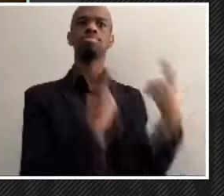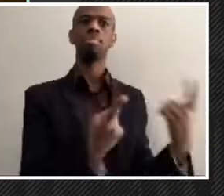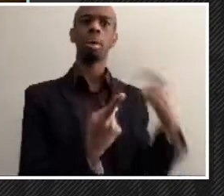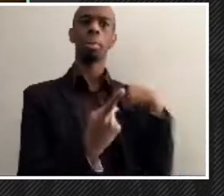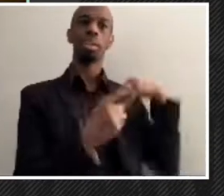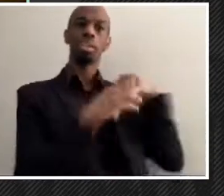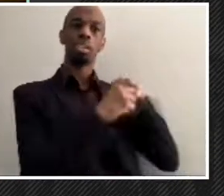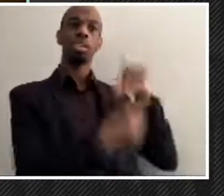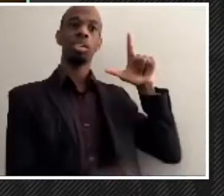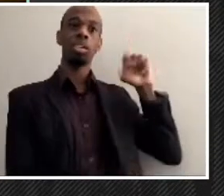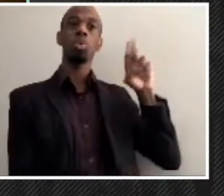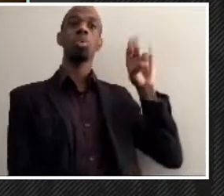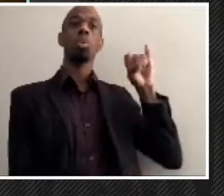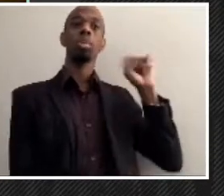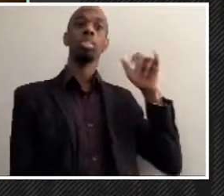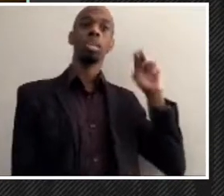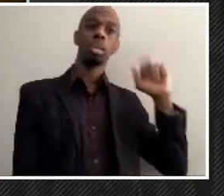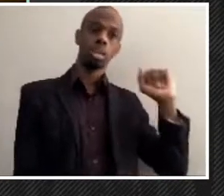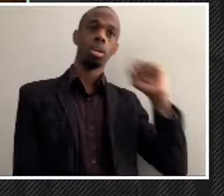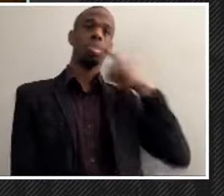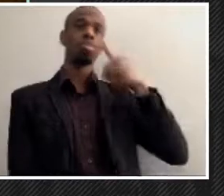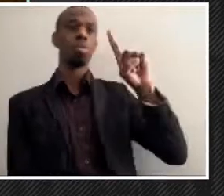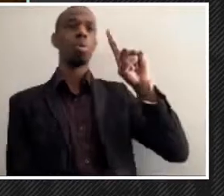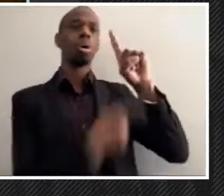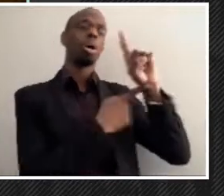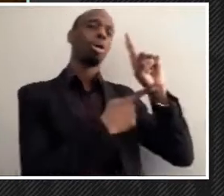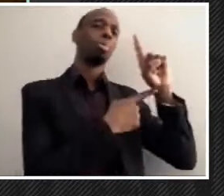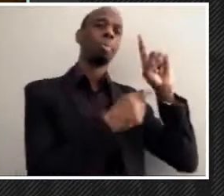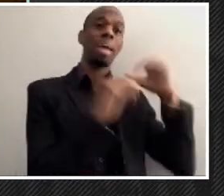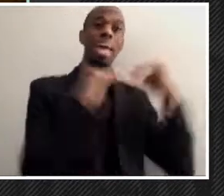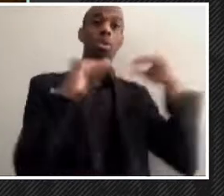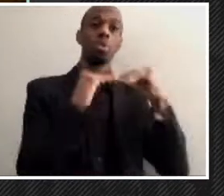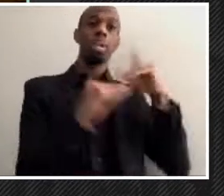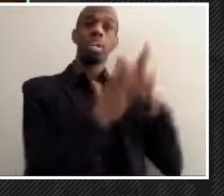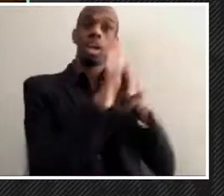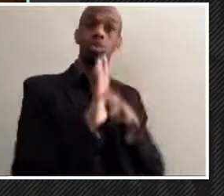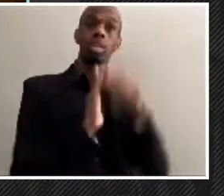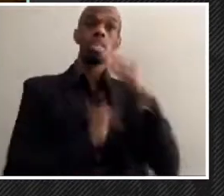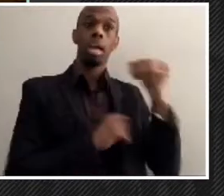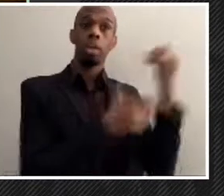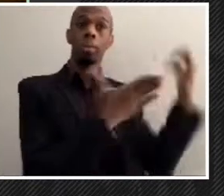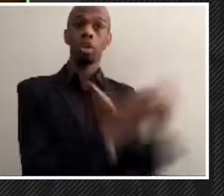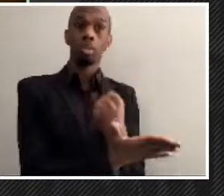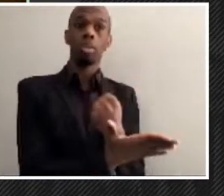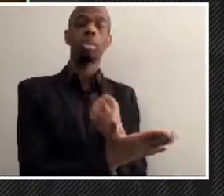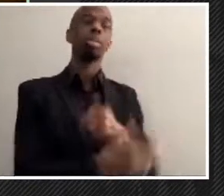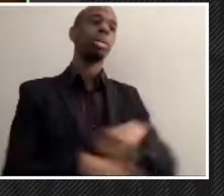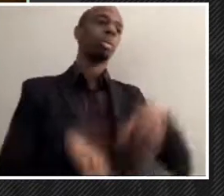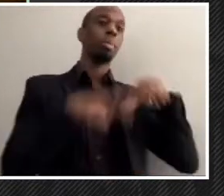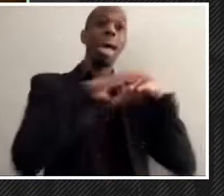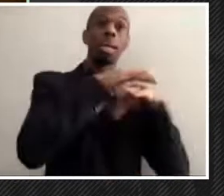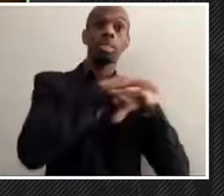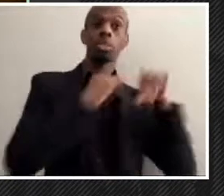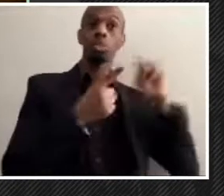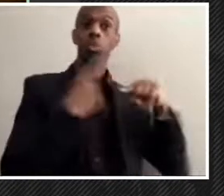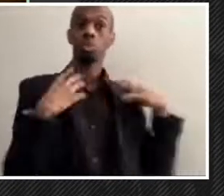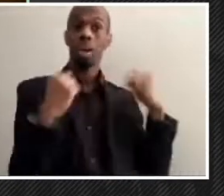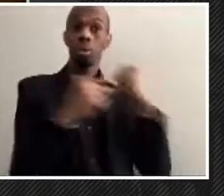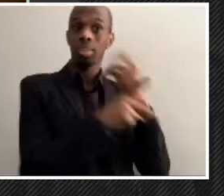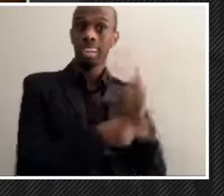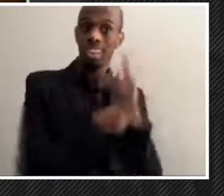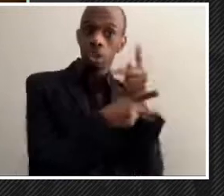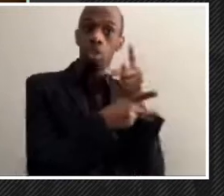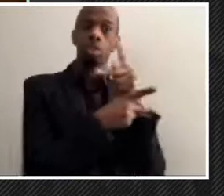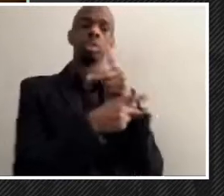racial justice, equity in contracts and procurement, access to healthcare. We can focus on, you know,